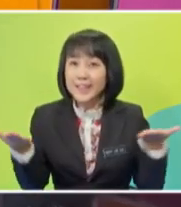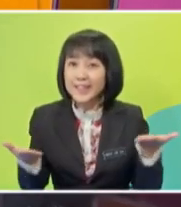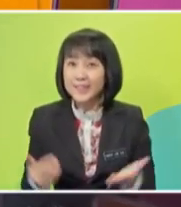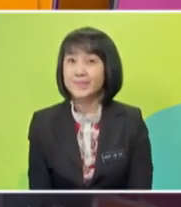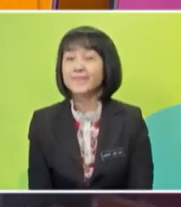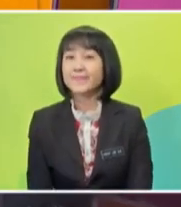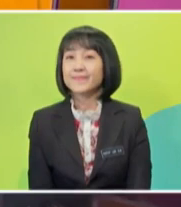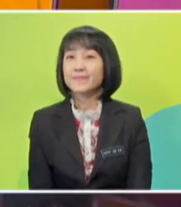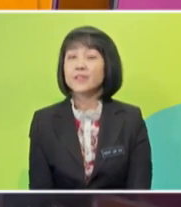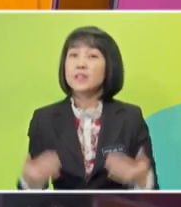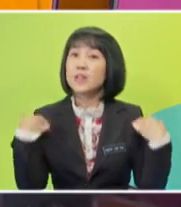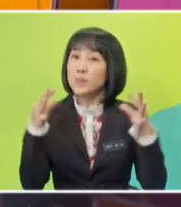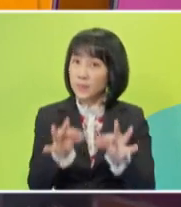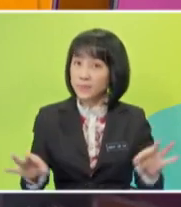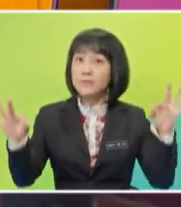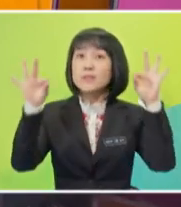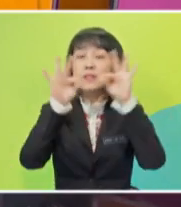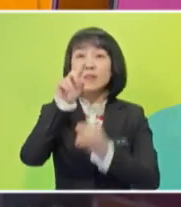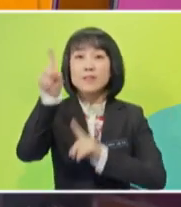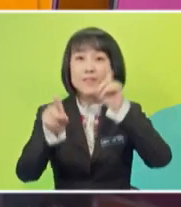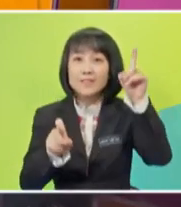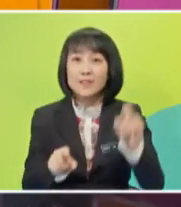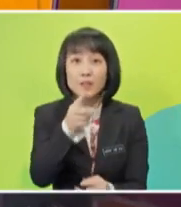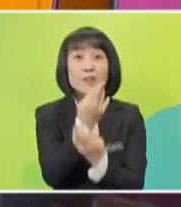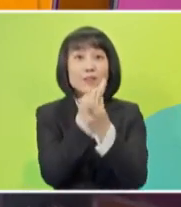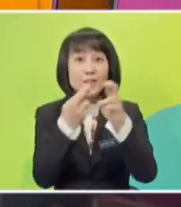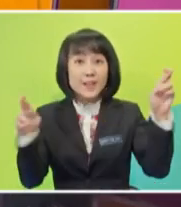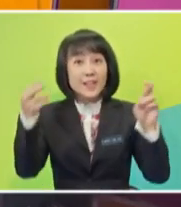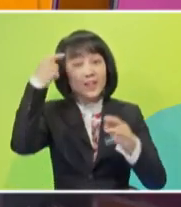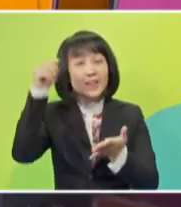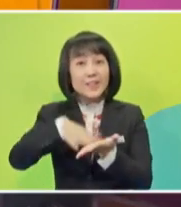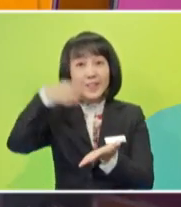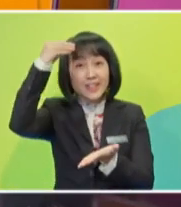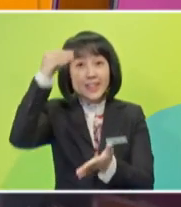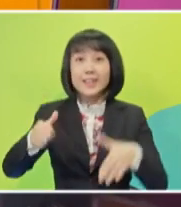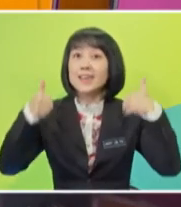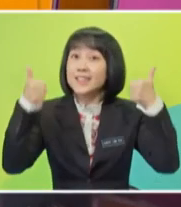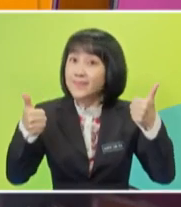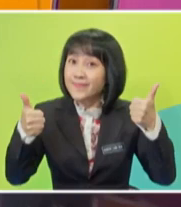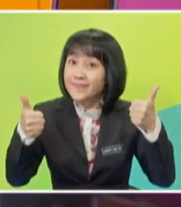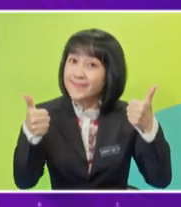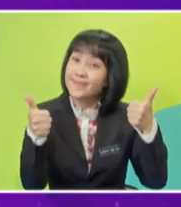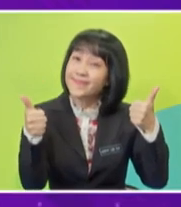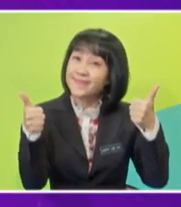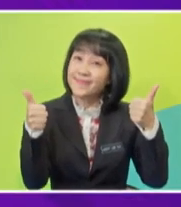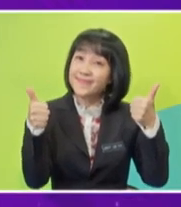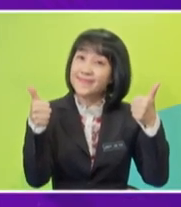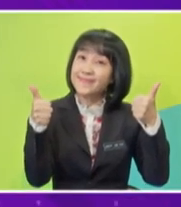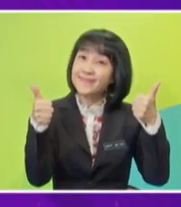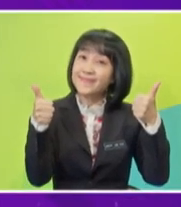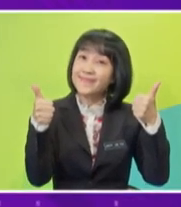very important question. Are you ready for our lesson for today? Give us a thumbs up if you're ready.